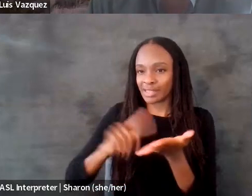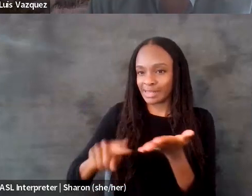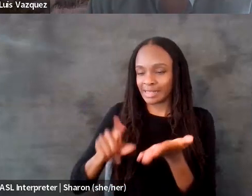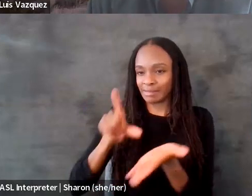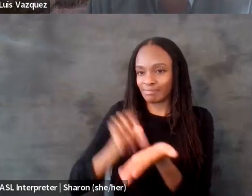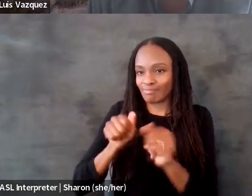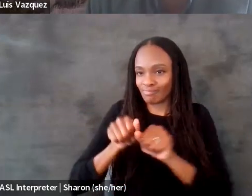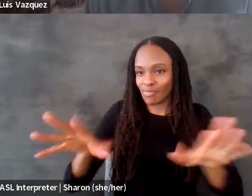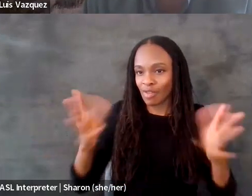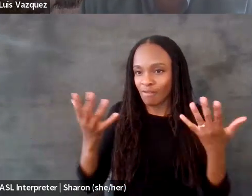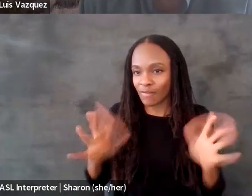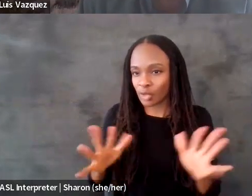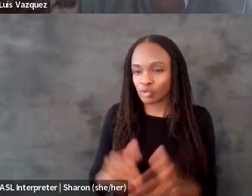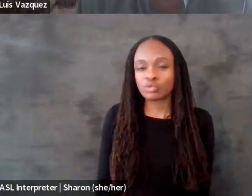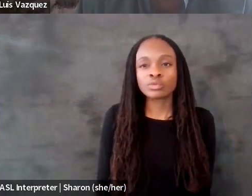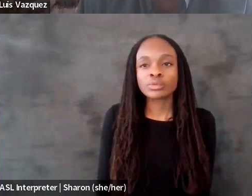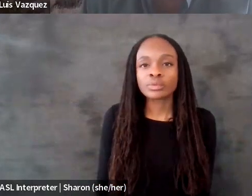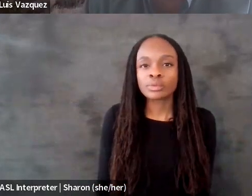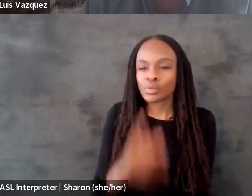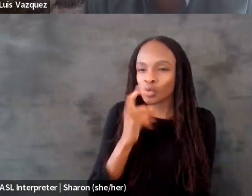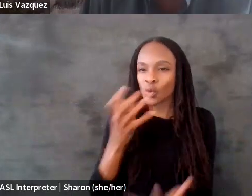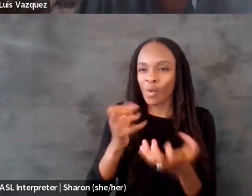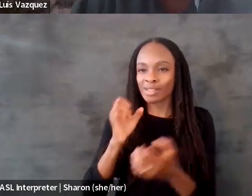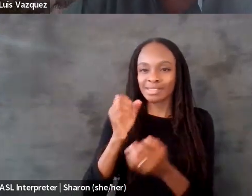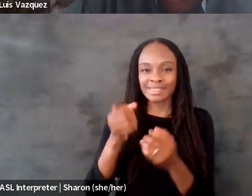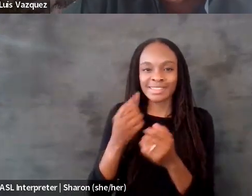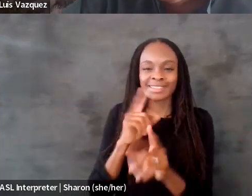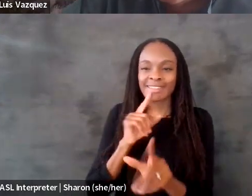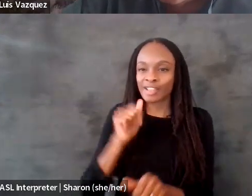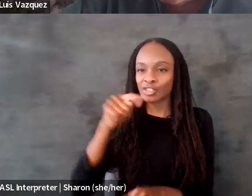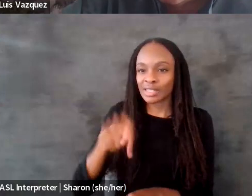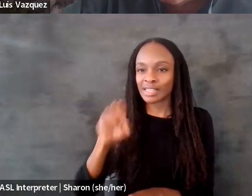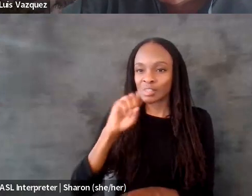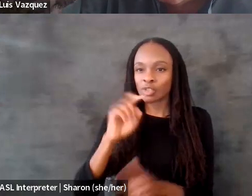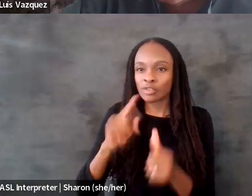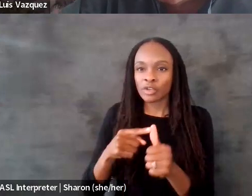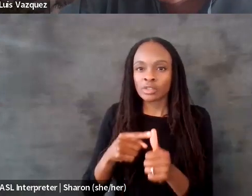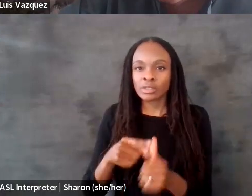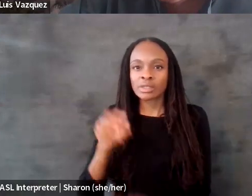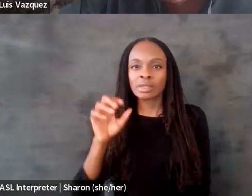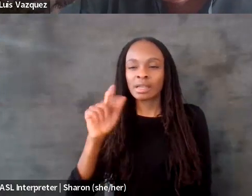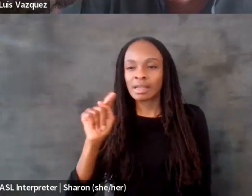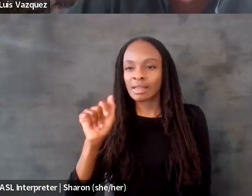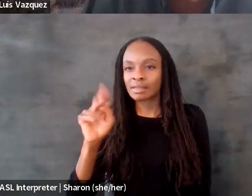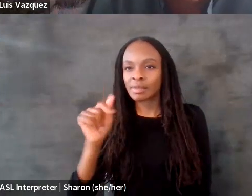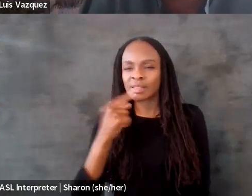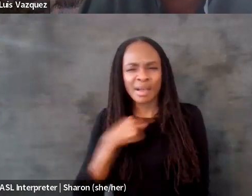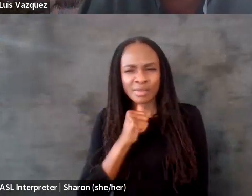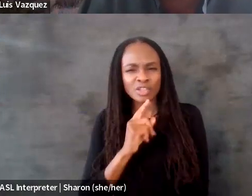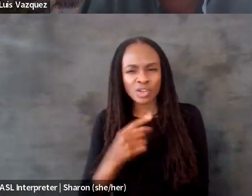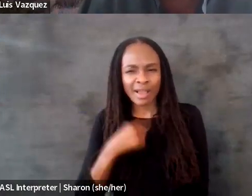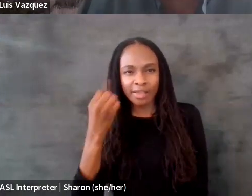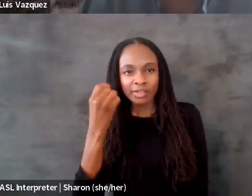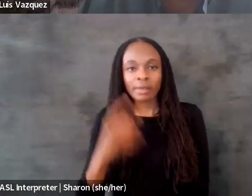published? Who wants to tackle this one first? I'm not sure I And understand. a